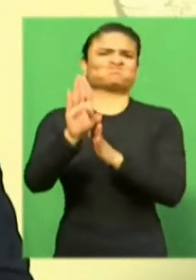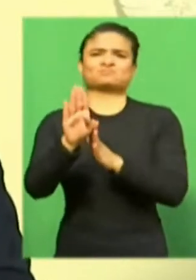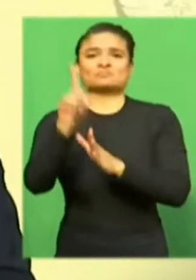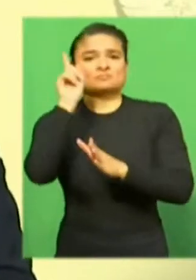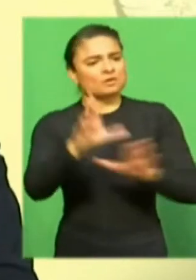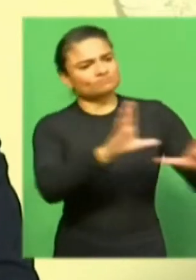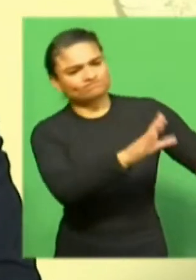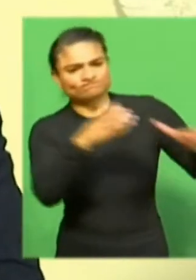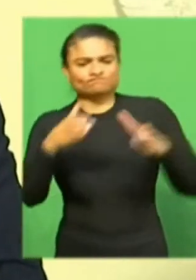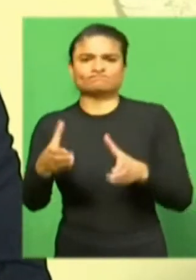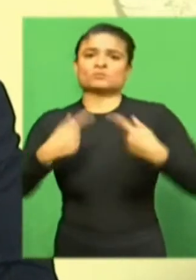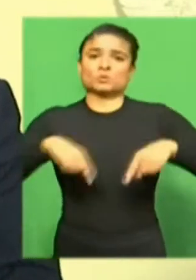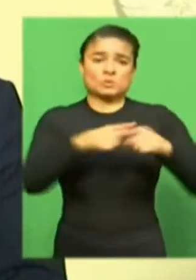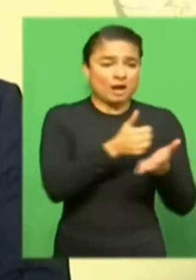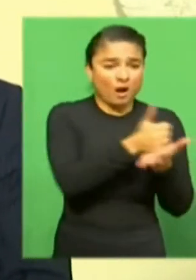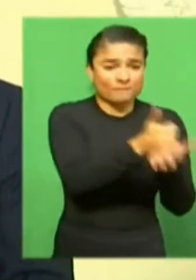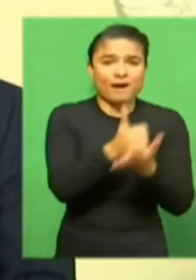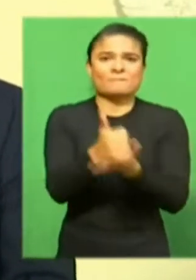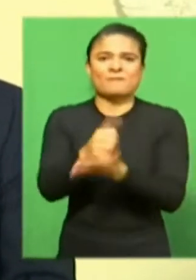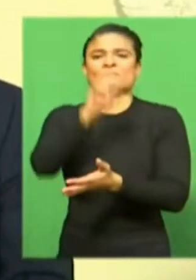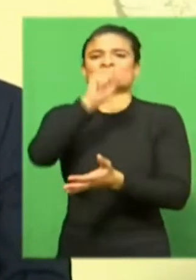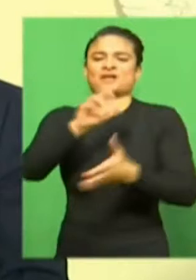more urgent and important.